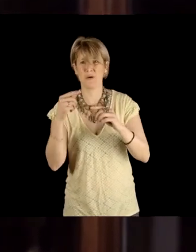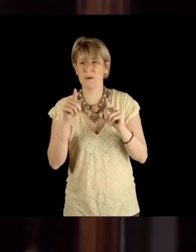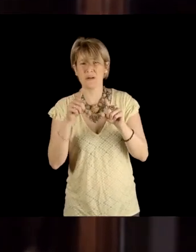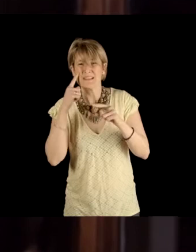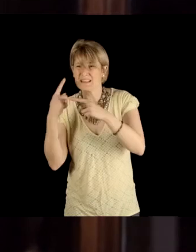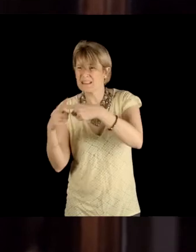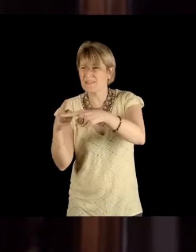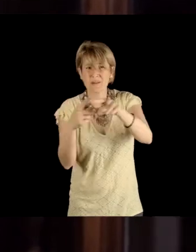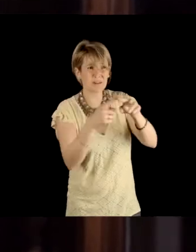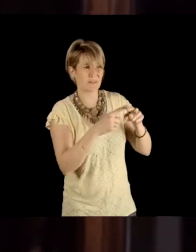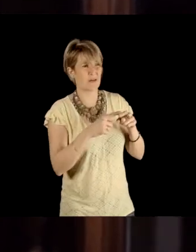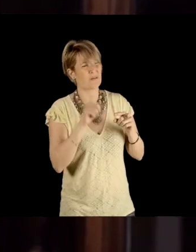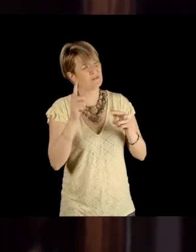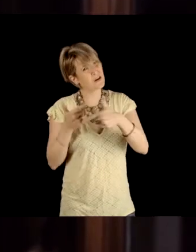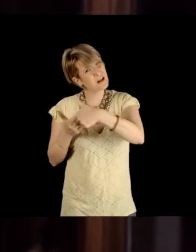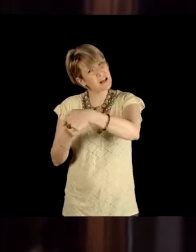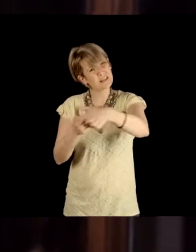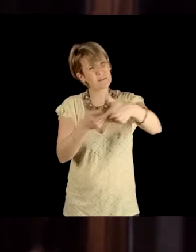shoulder to shoulder, back part.